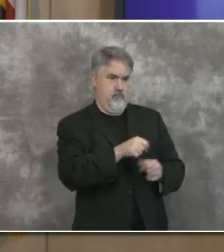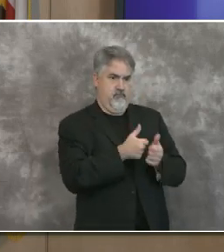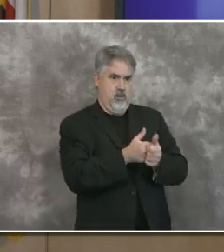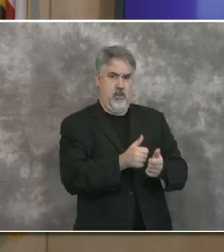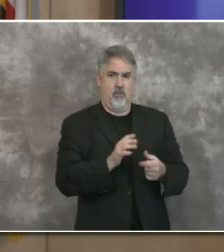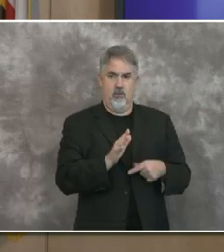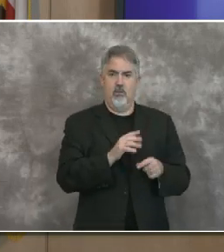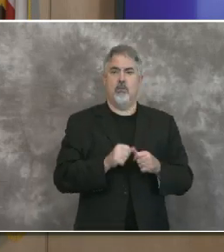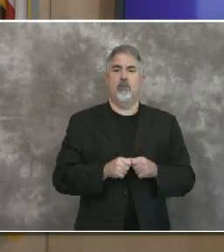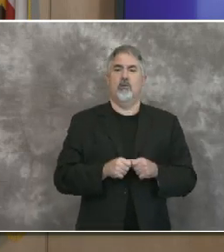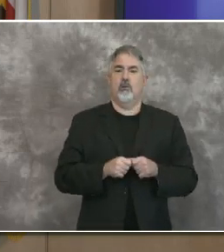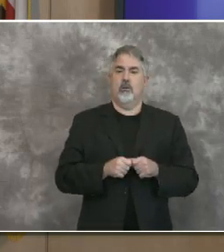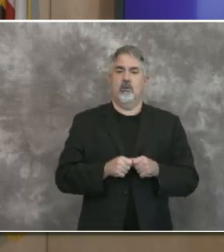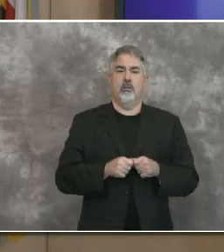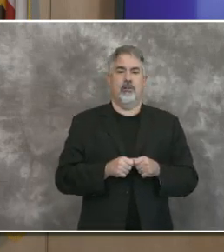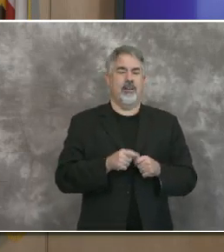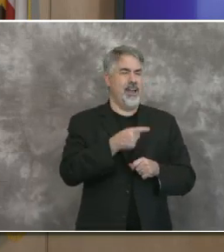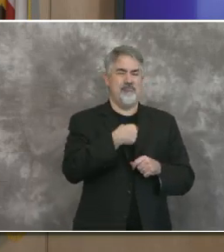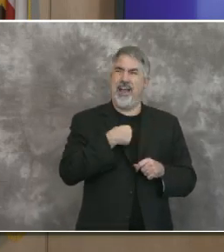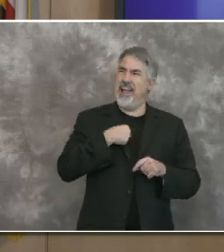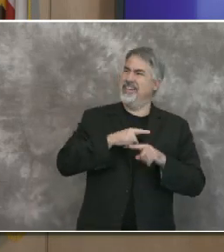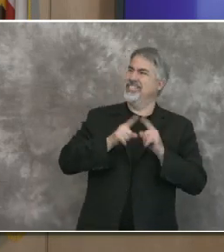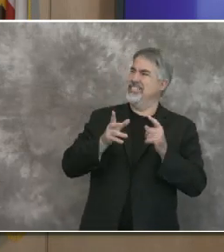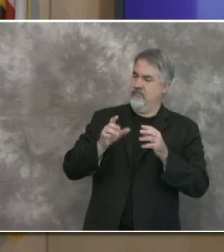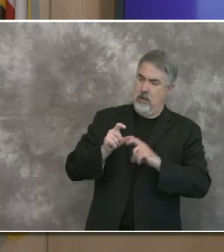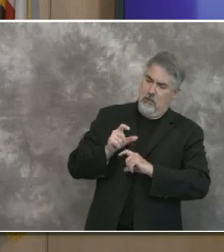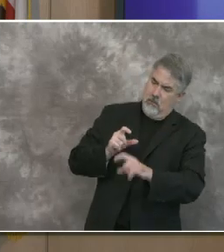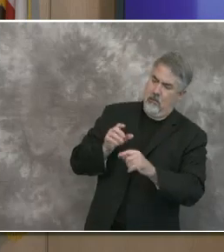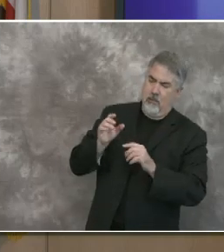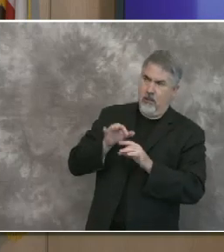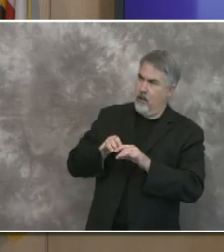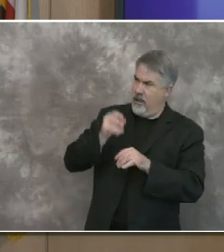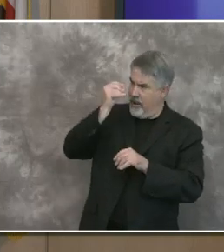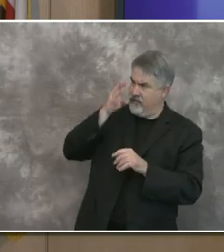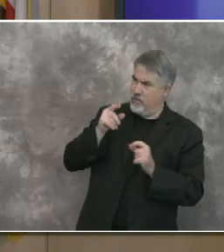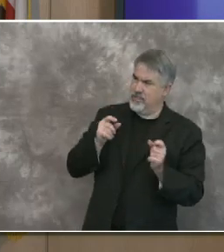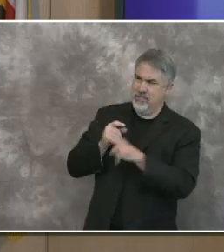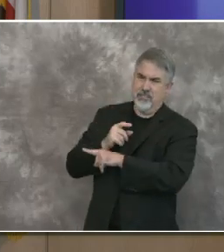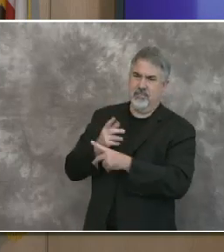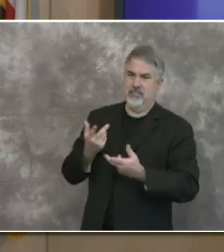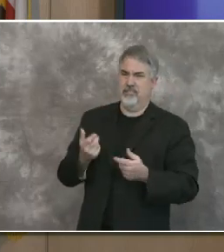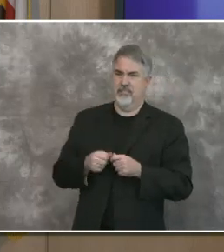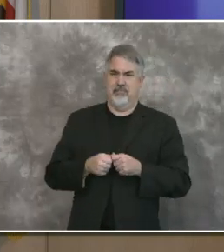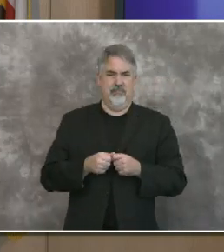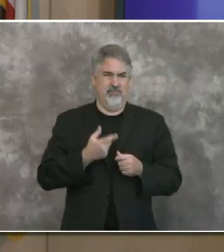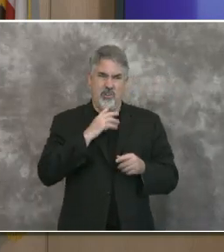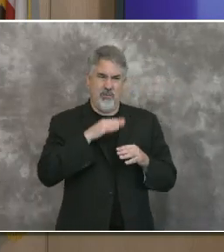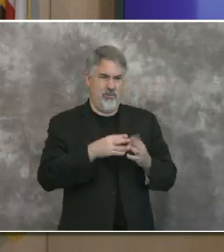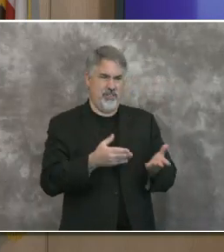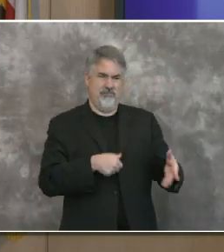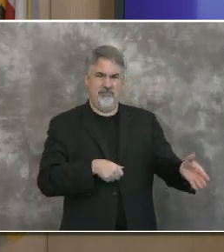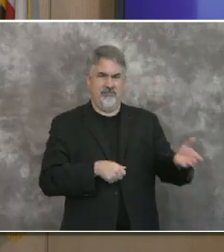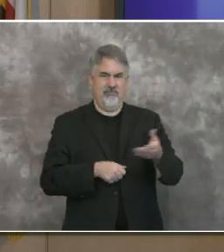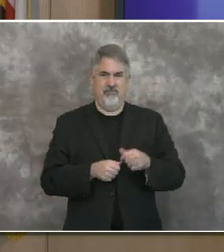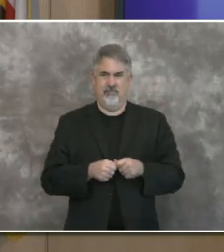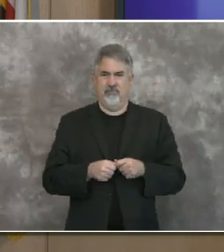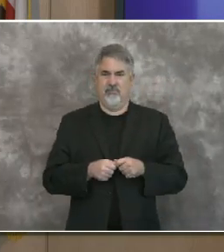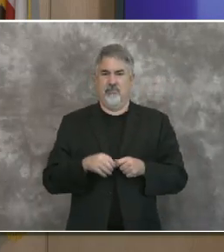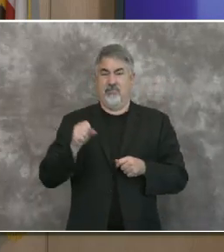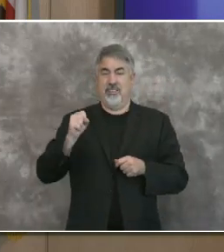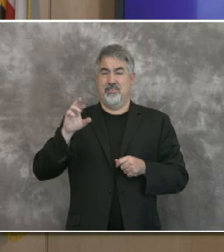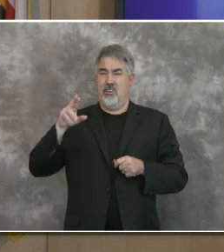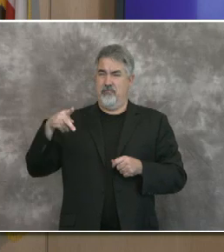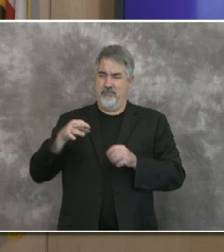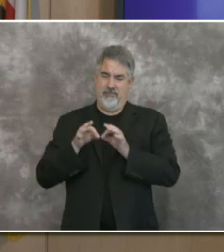plan. But once a business in stage 2 is cleared to open, they simply fill out our Safe Reopening Plan and they are